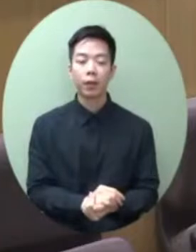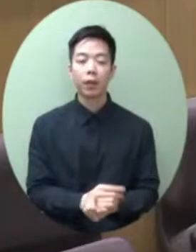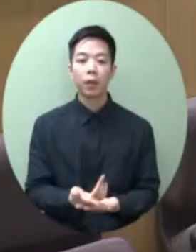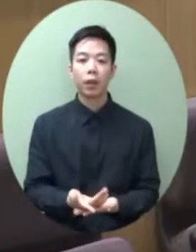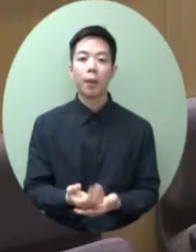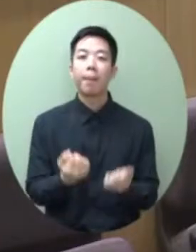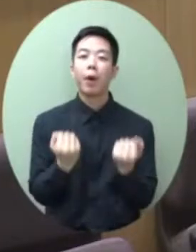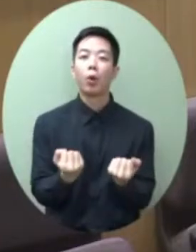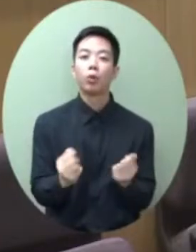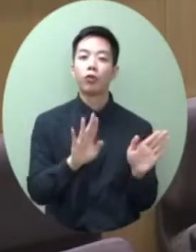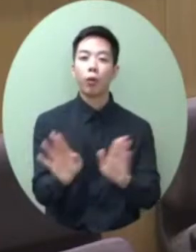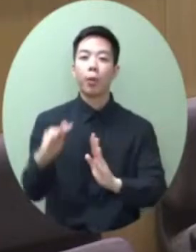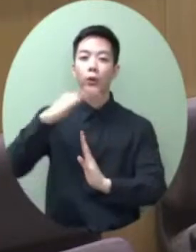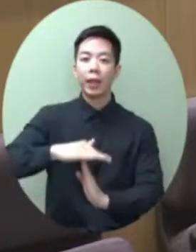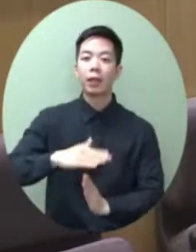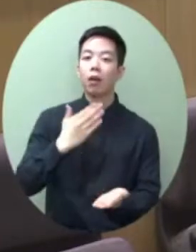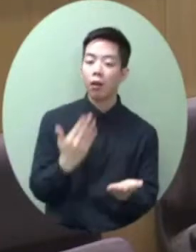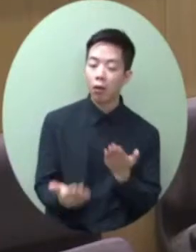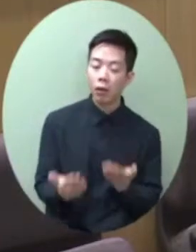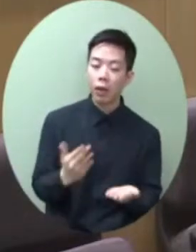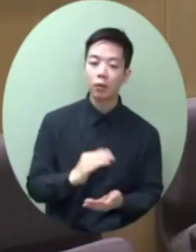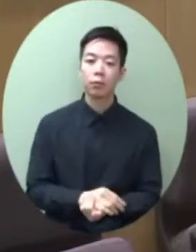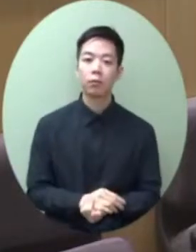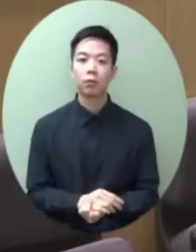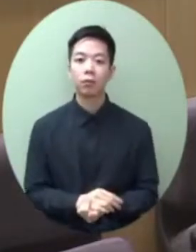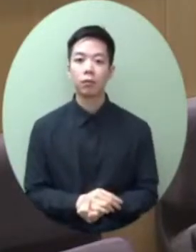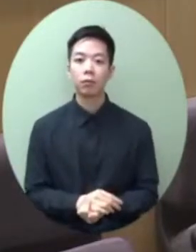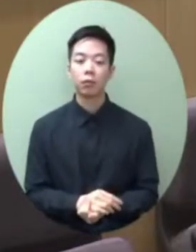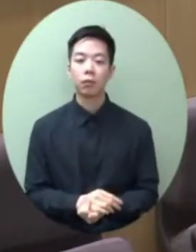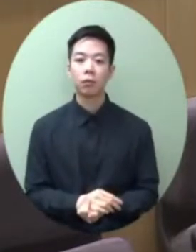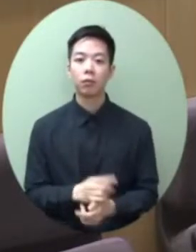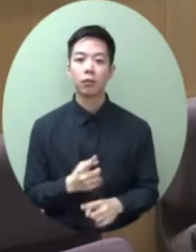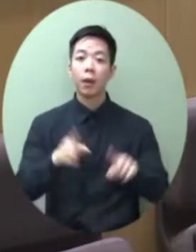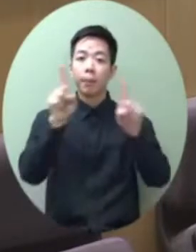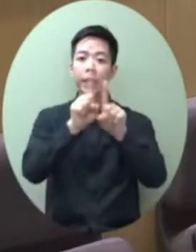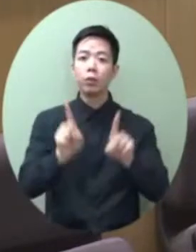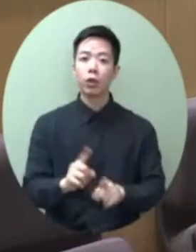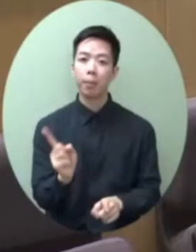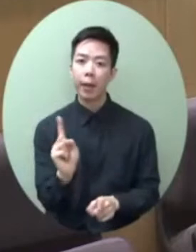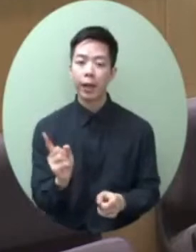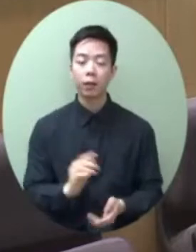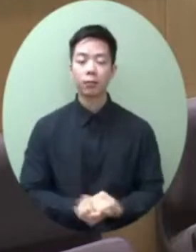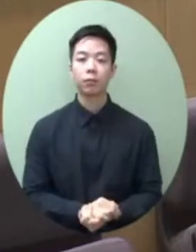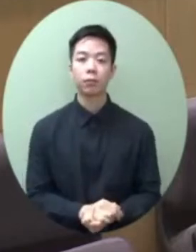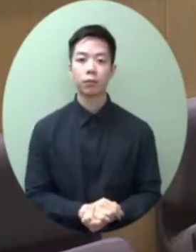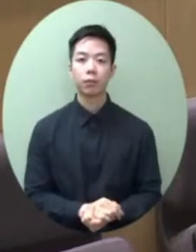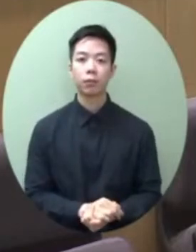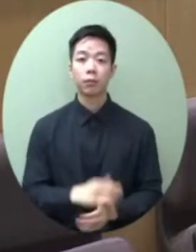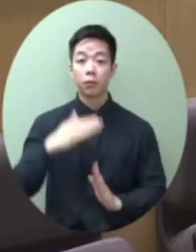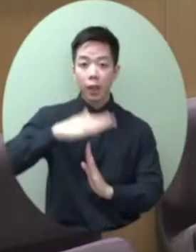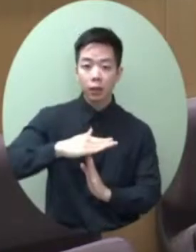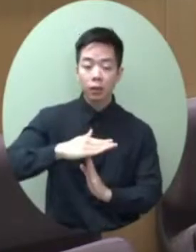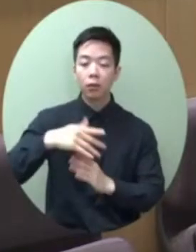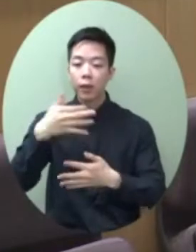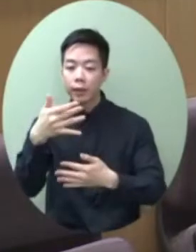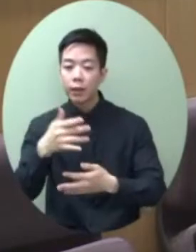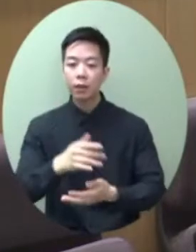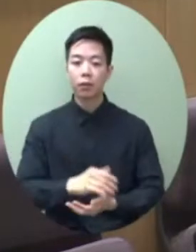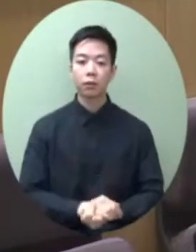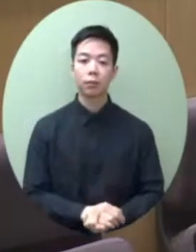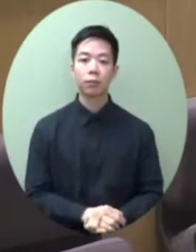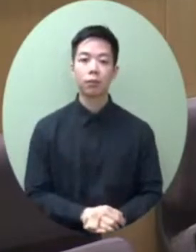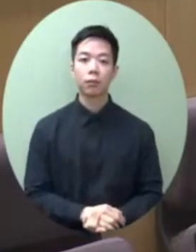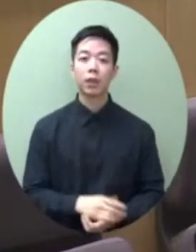that you might suspend regular services, under what conditions will you implement this? What are